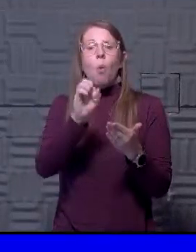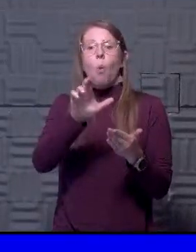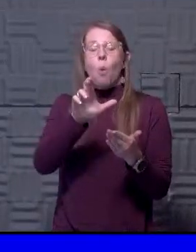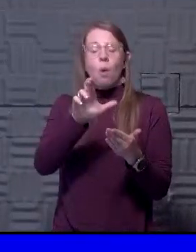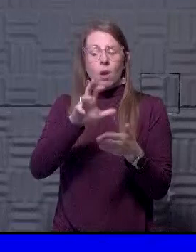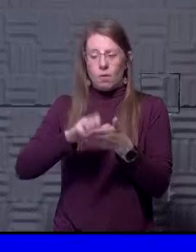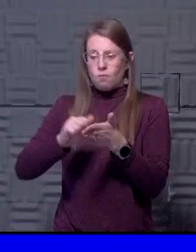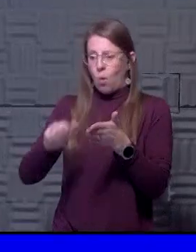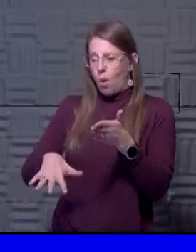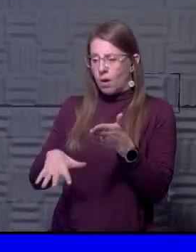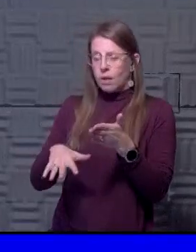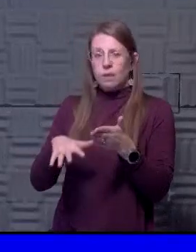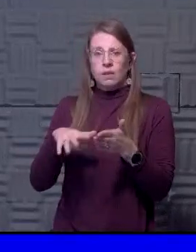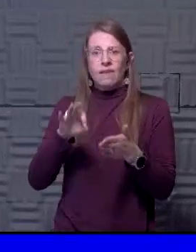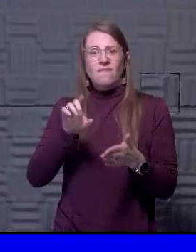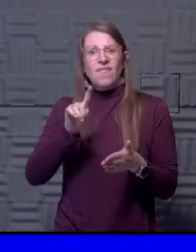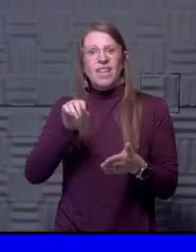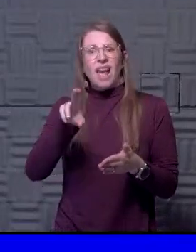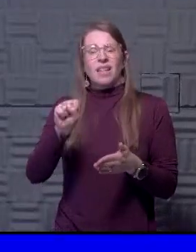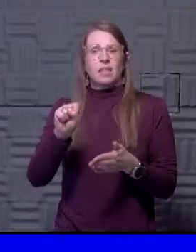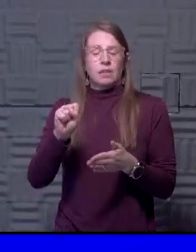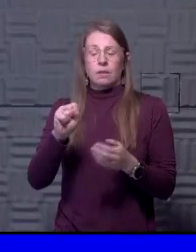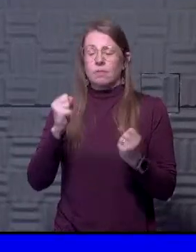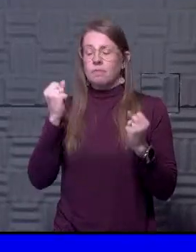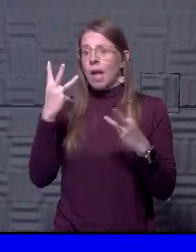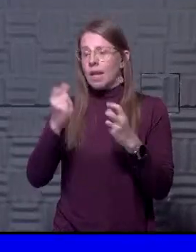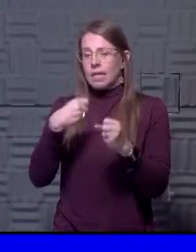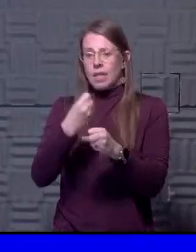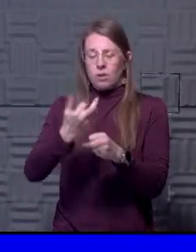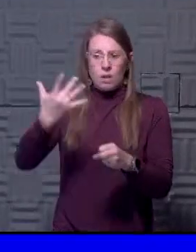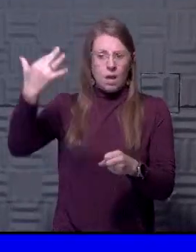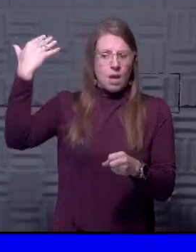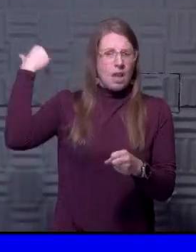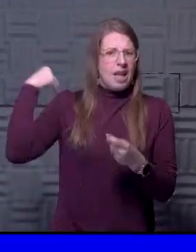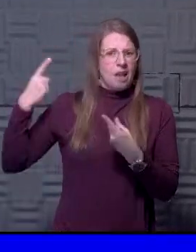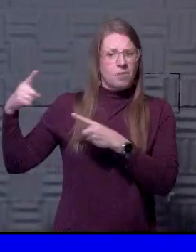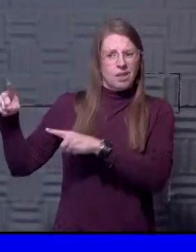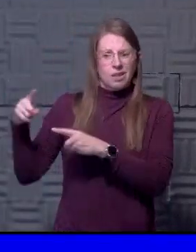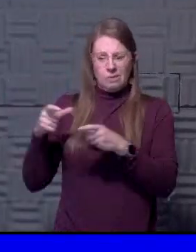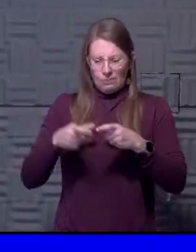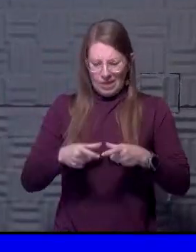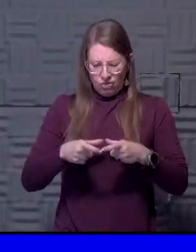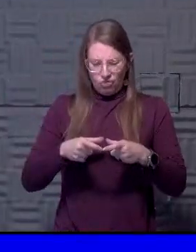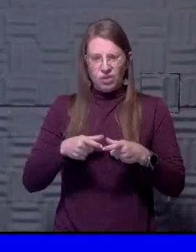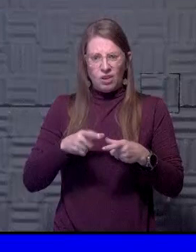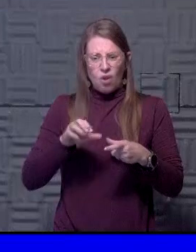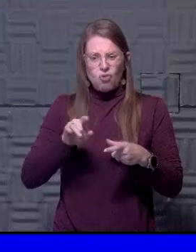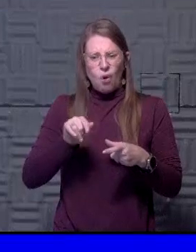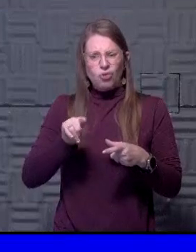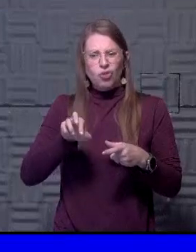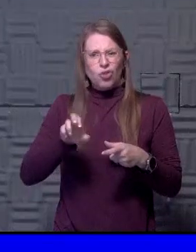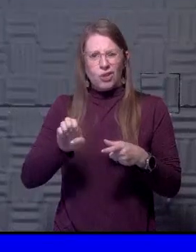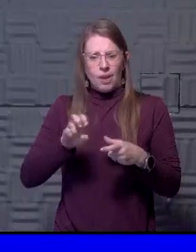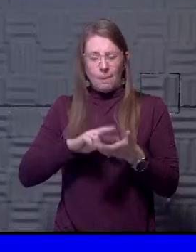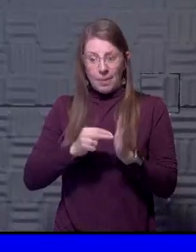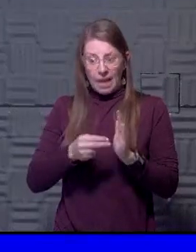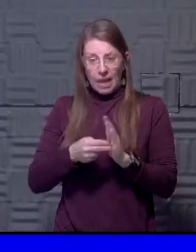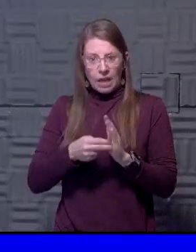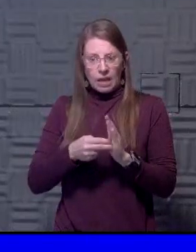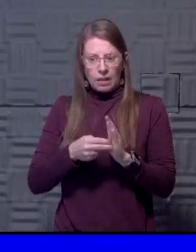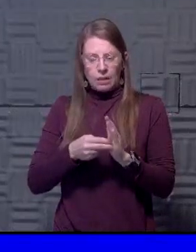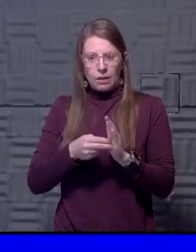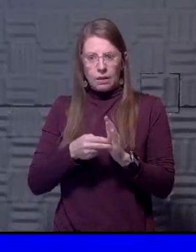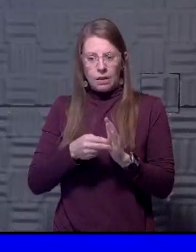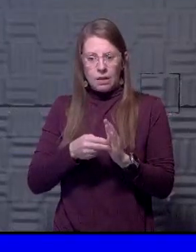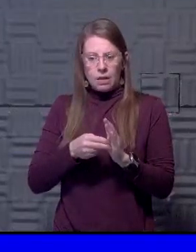aborted fetuses, those were decades old, and these are in petri dishes in the culture. You are not contributing to